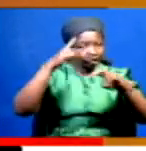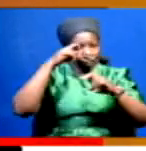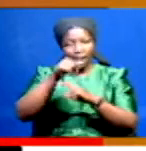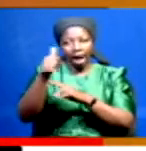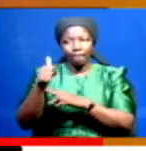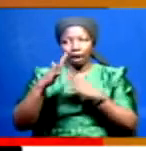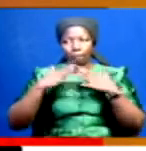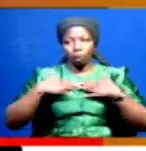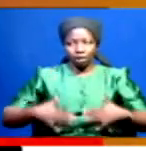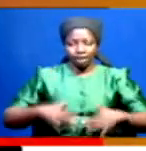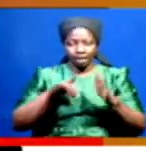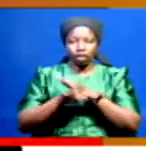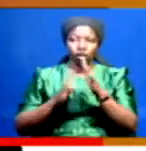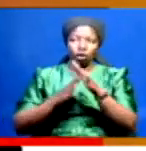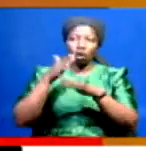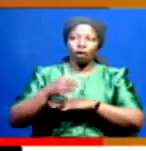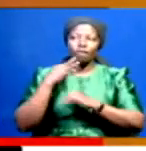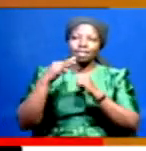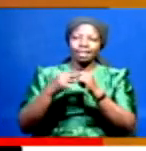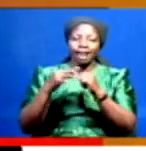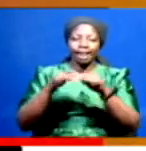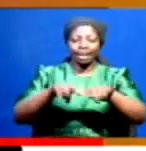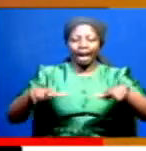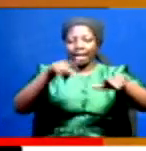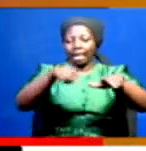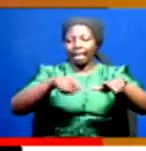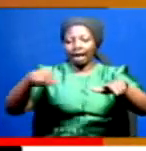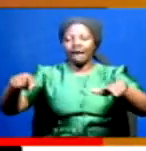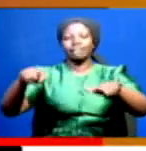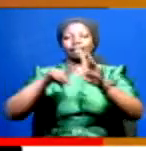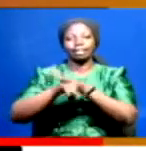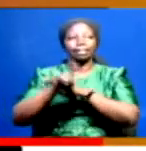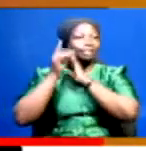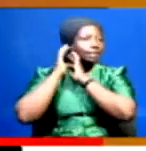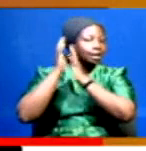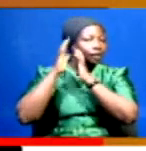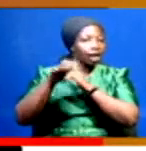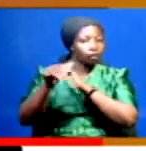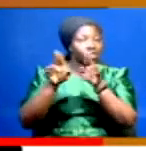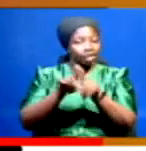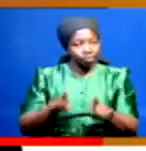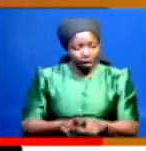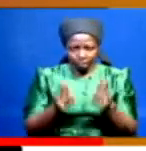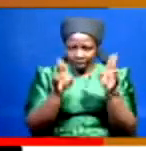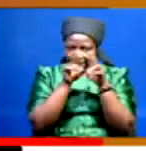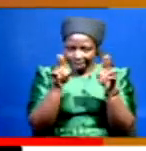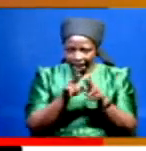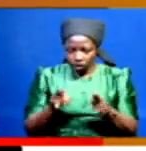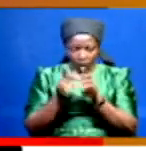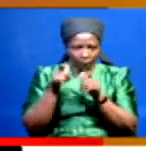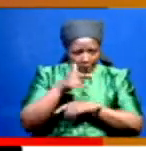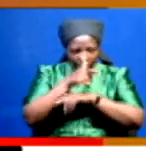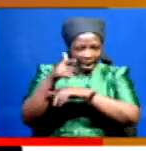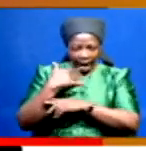and land in Kilifi County. Well, even the international media have made this one of their headlines just to show